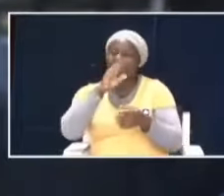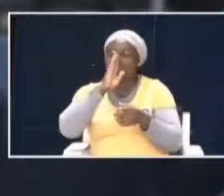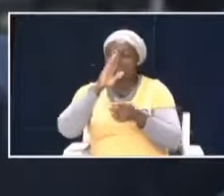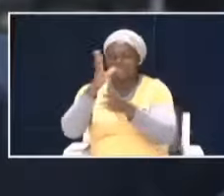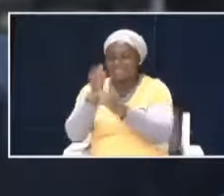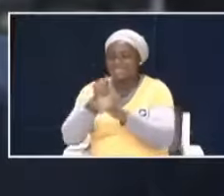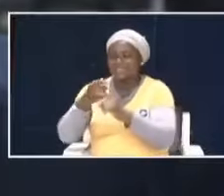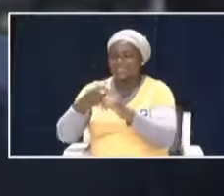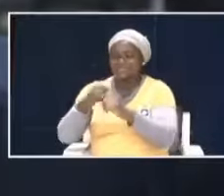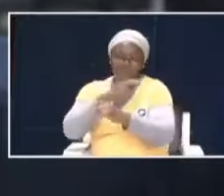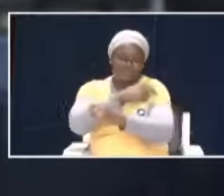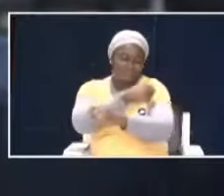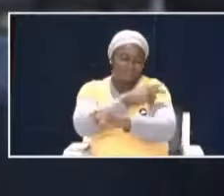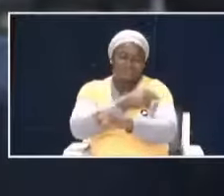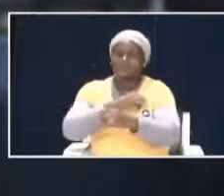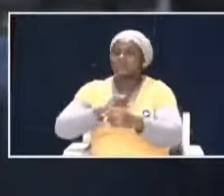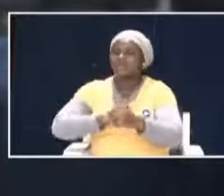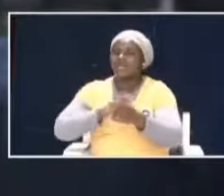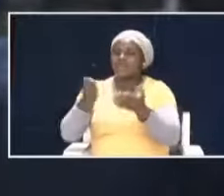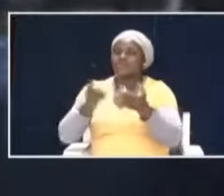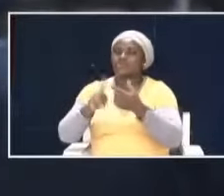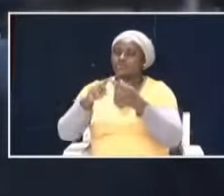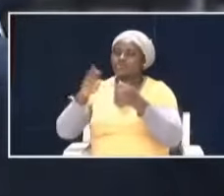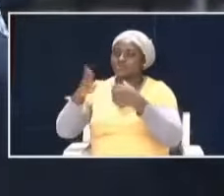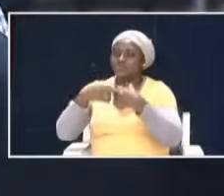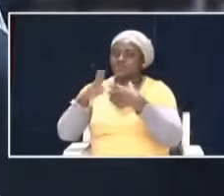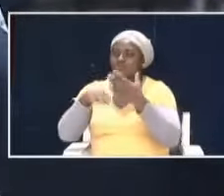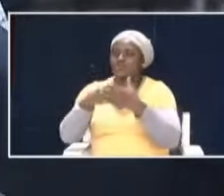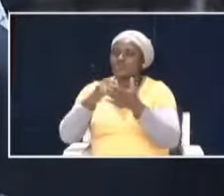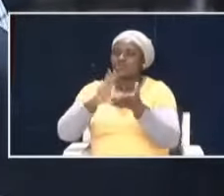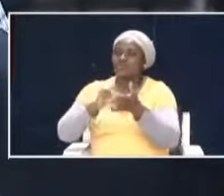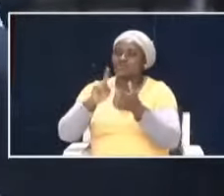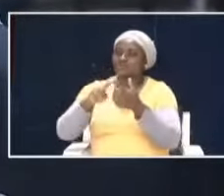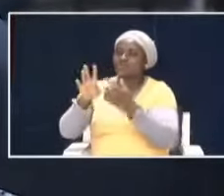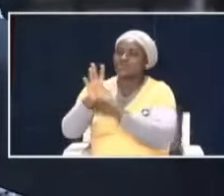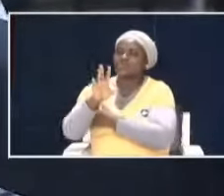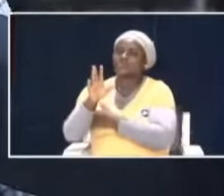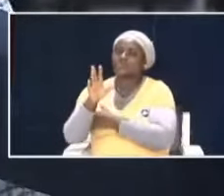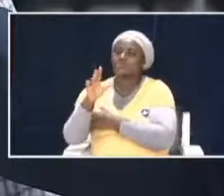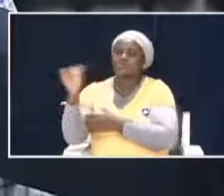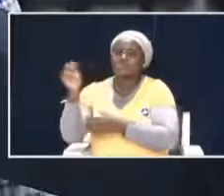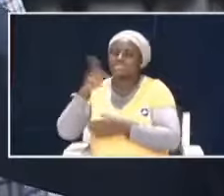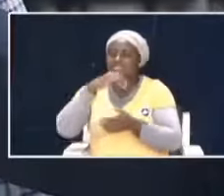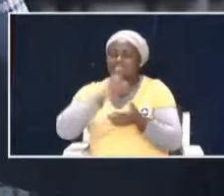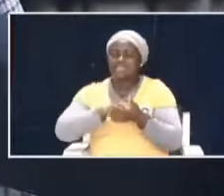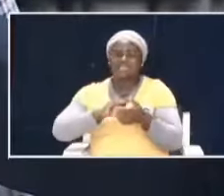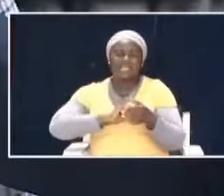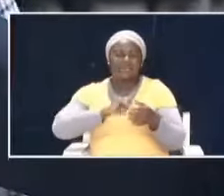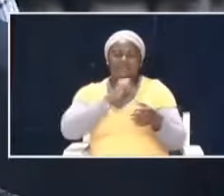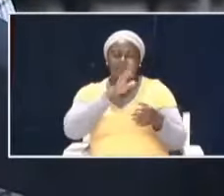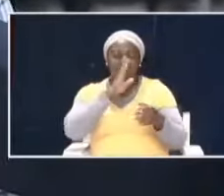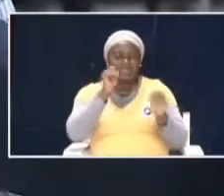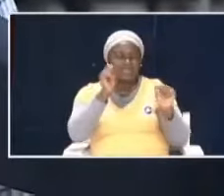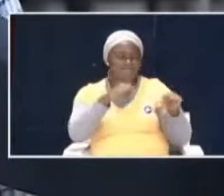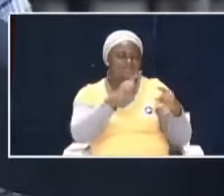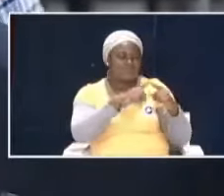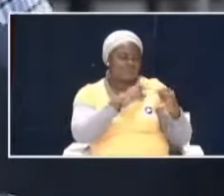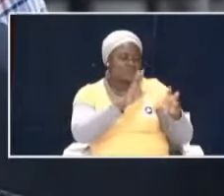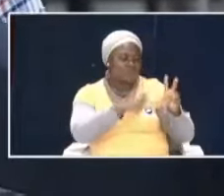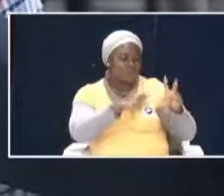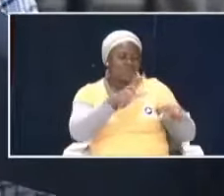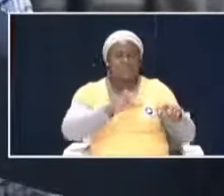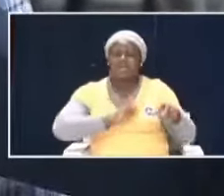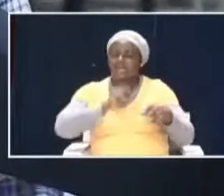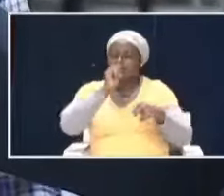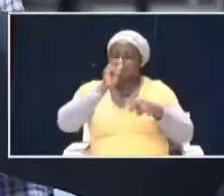I want to return all glory to God, because beside that, they said I was not going to live again, that I will not be able to walk. I am walking. They